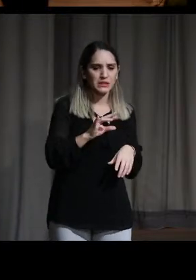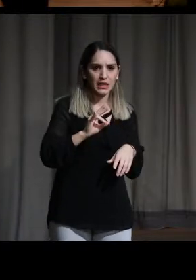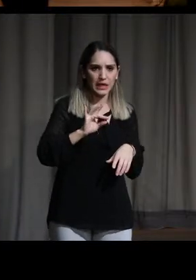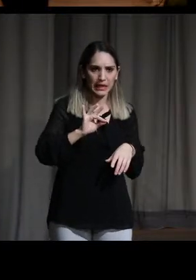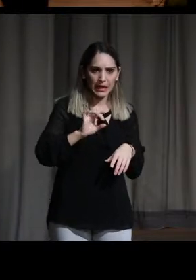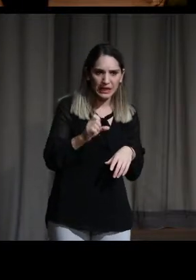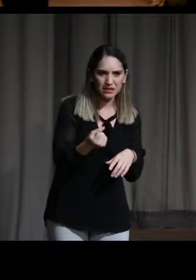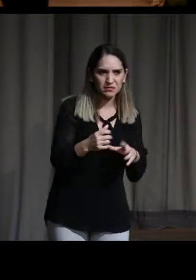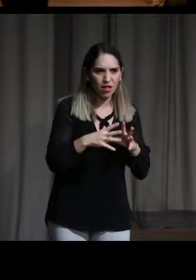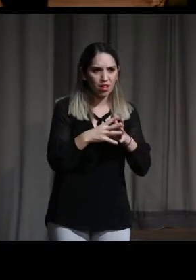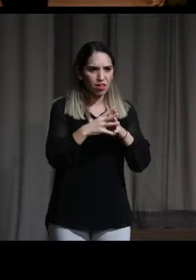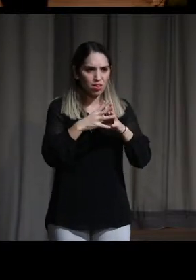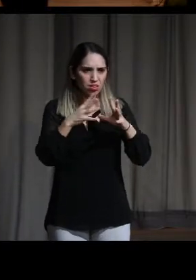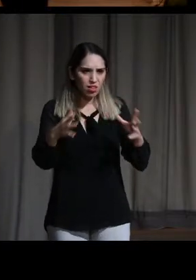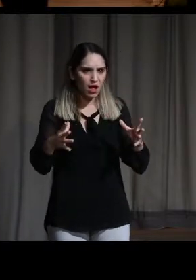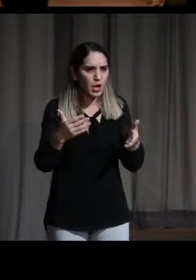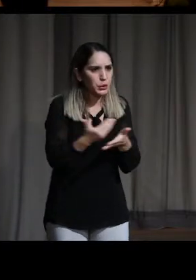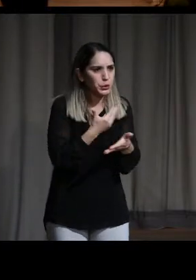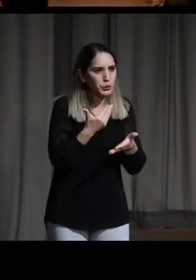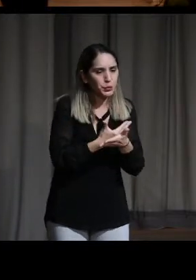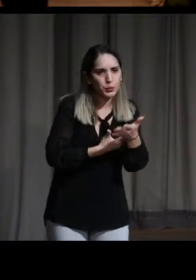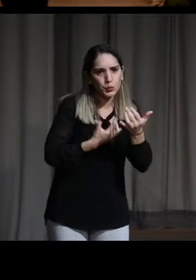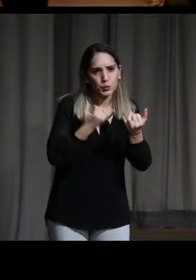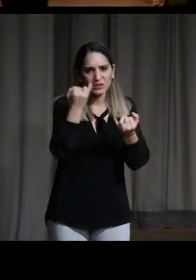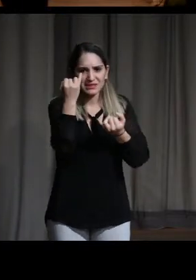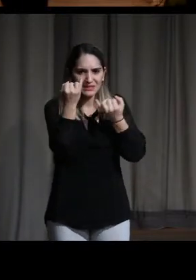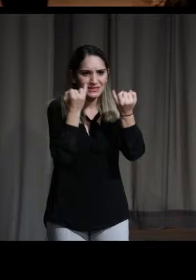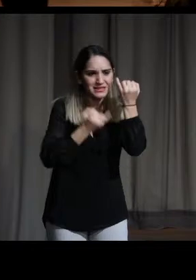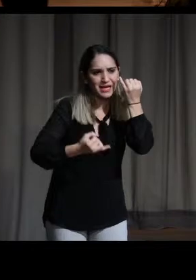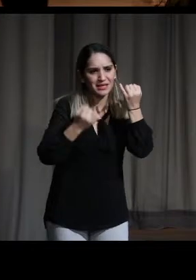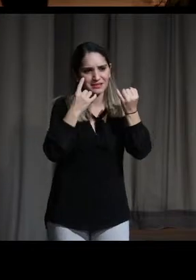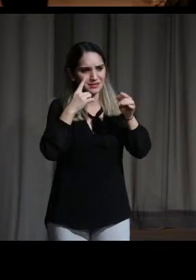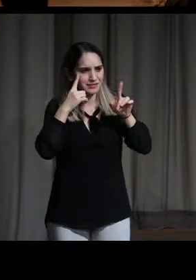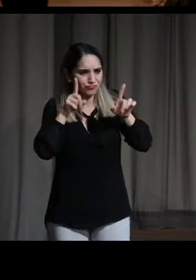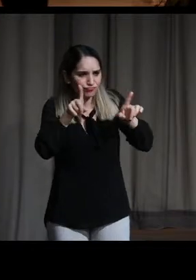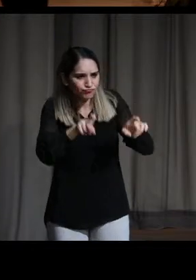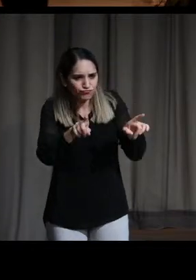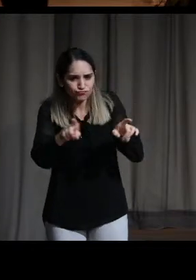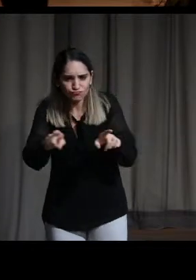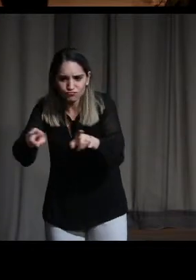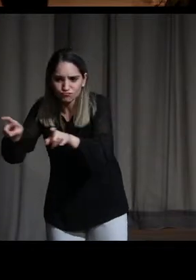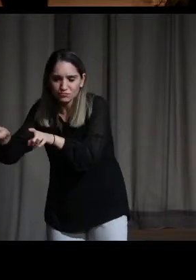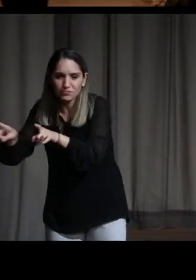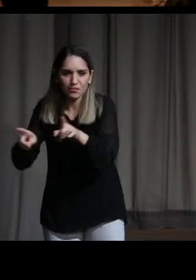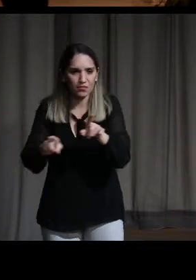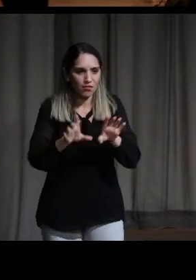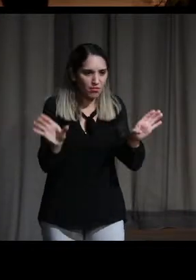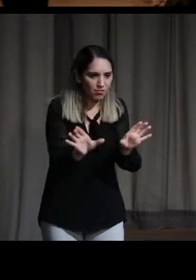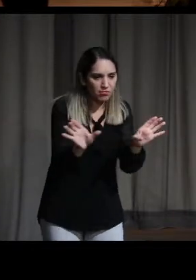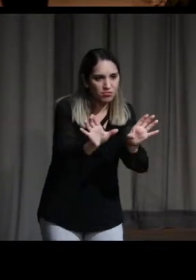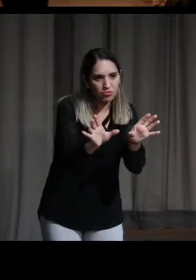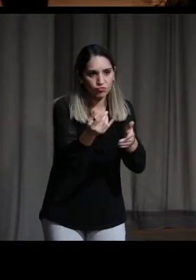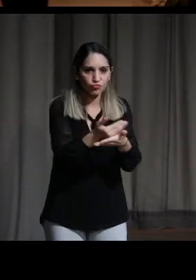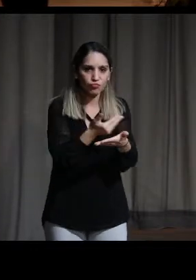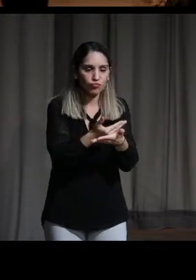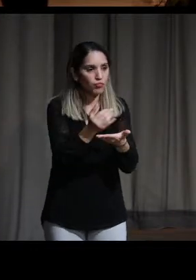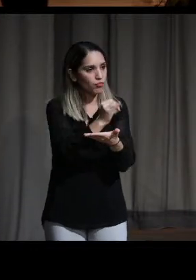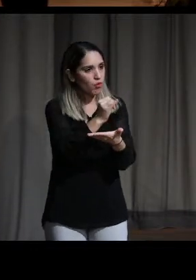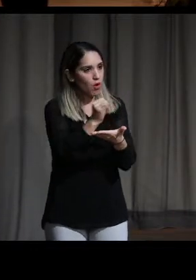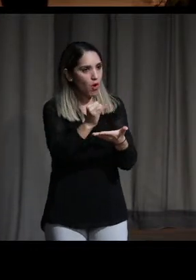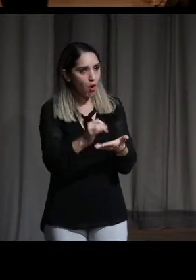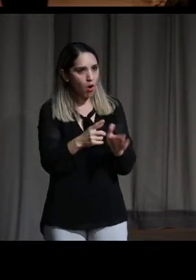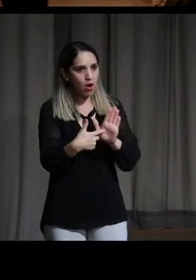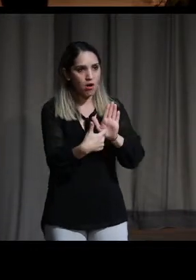of experimentation, of a kind of an effervescence again in the art scene, a very critically edgy art that, you know, in a context of perestroika